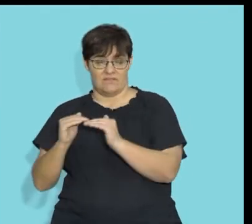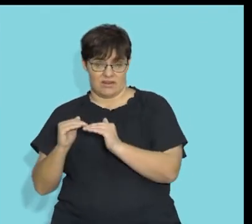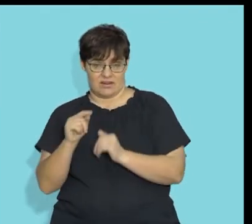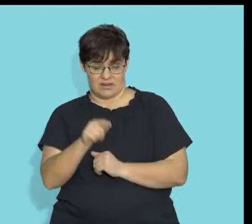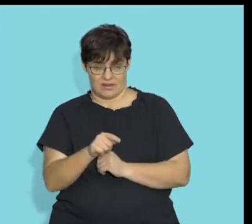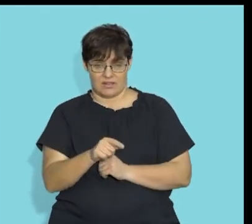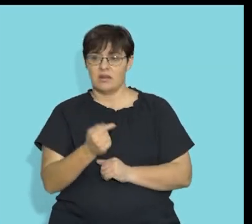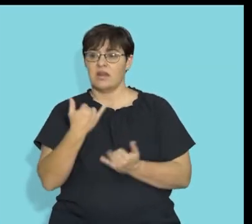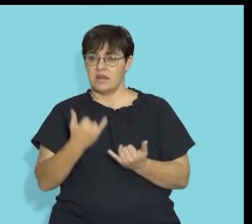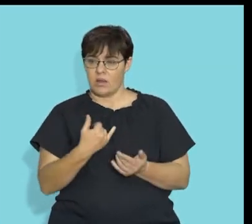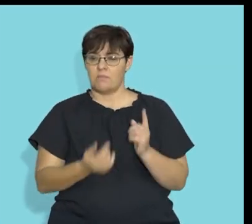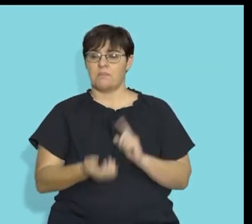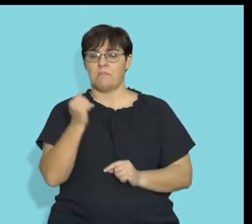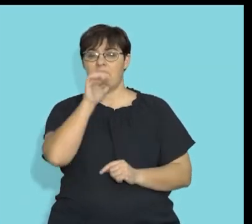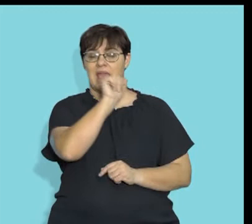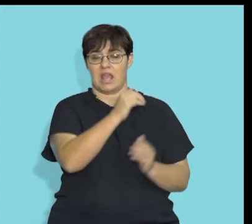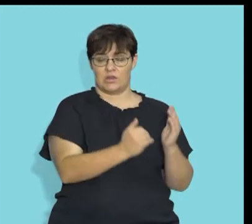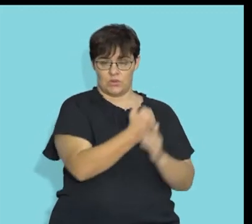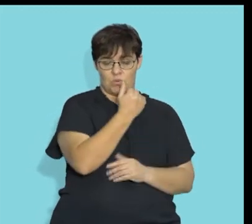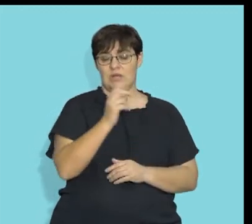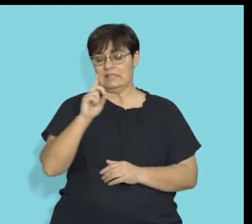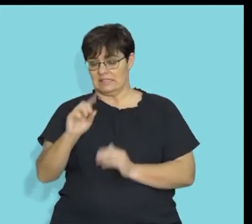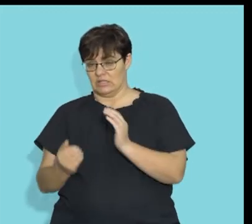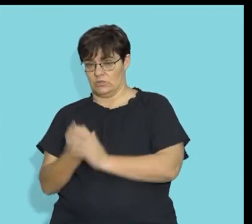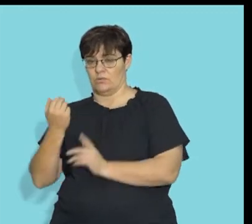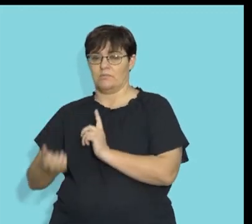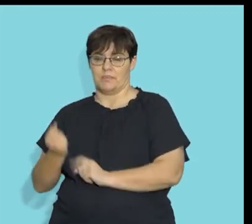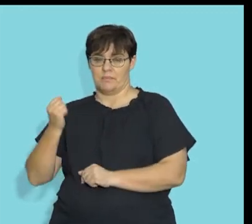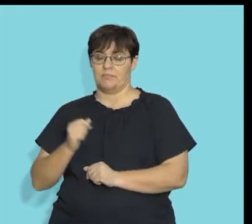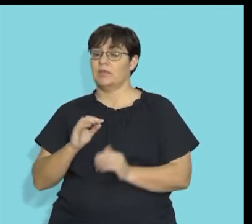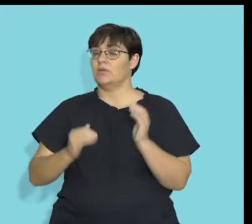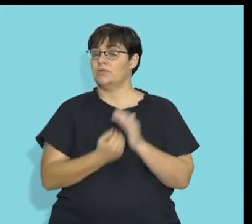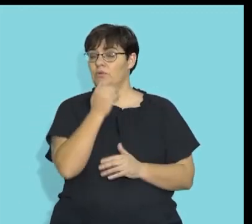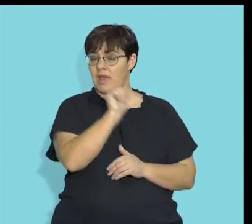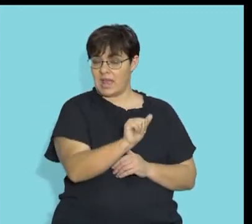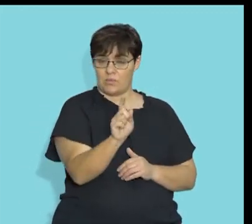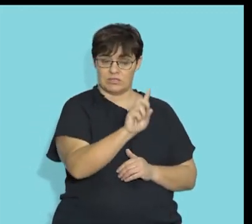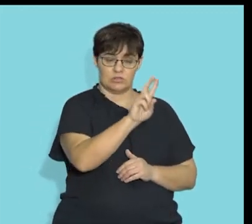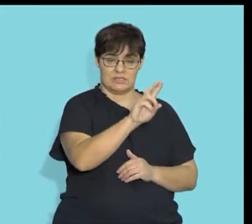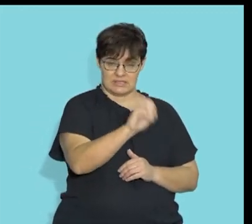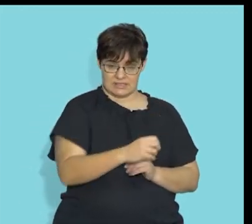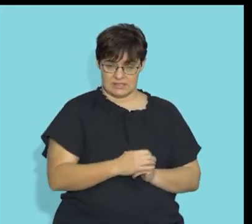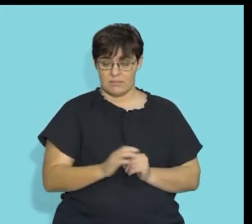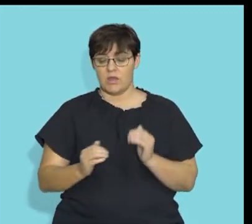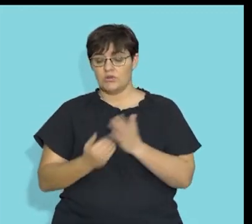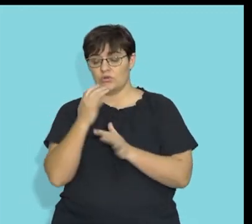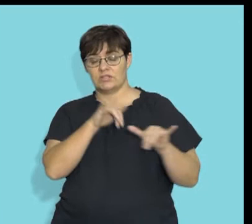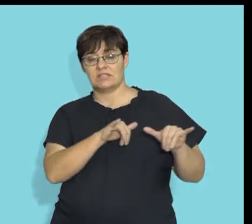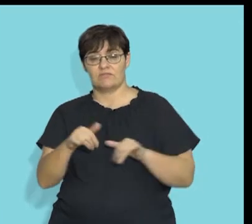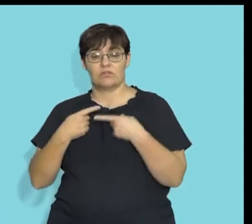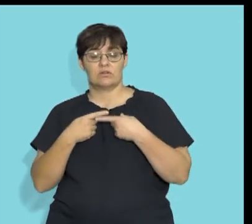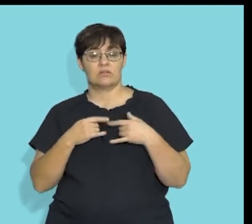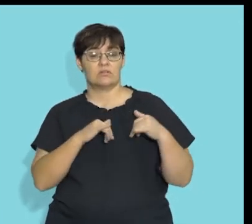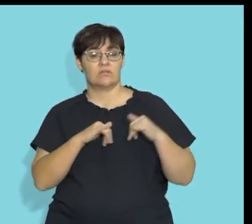even sequence, I have to find a new A and a new D. So my new A is 20, and my new